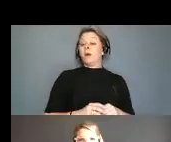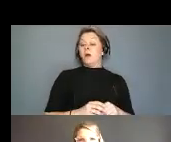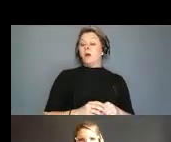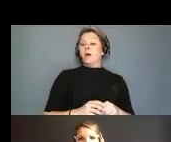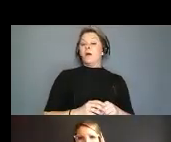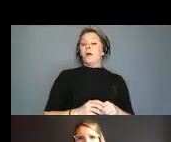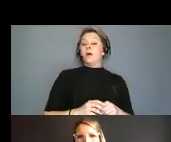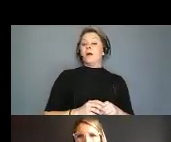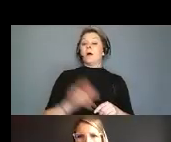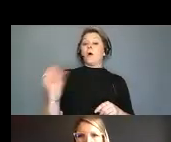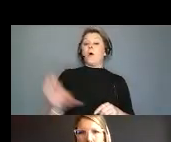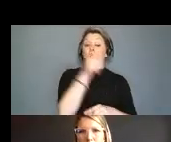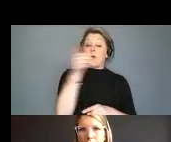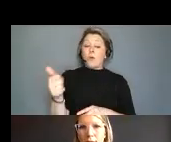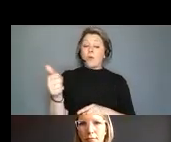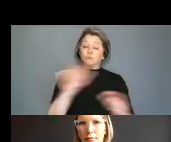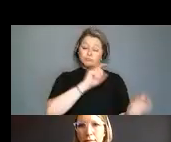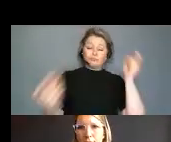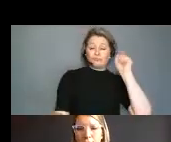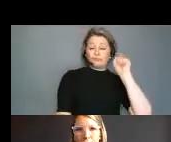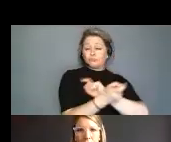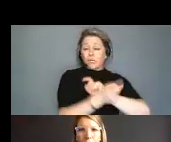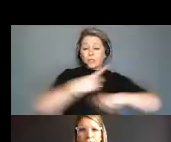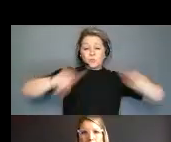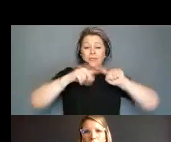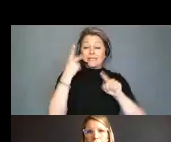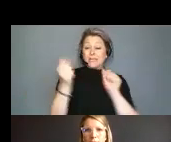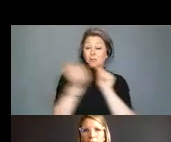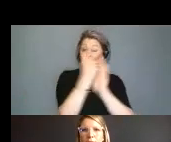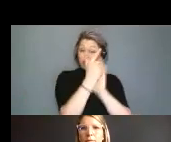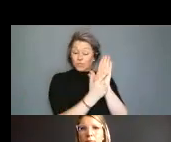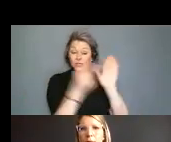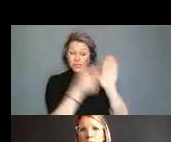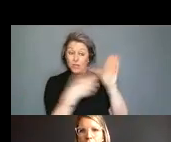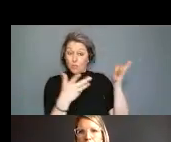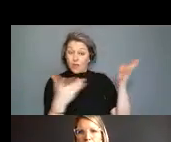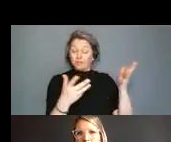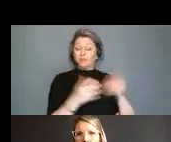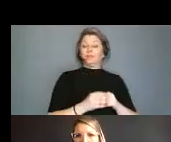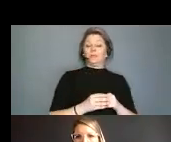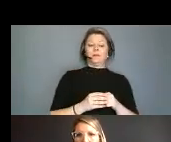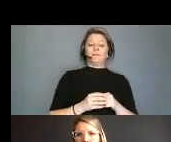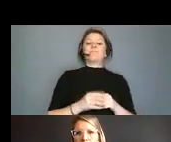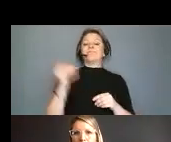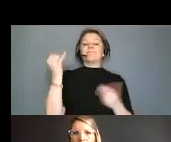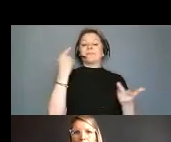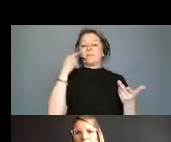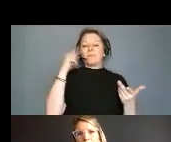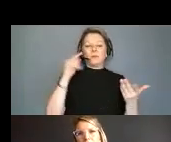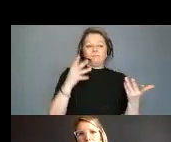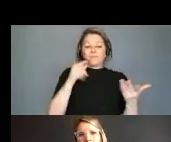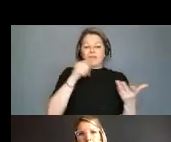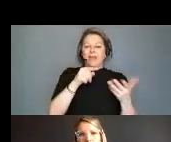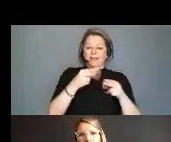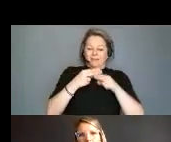And of course, the other big change that came in with the legislation is this idea of it just introducing this idea of